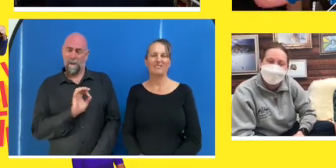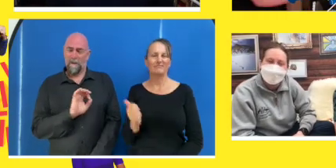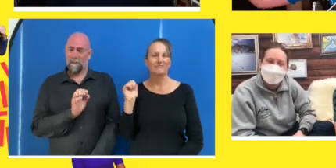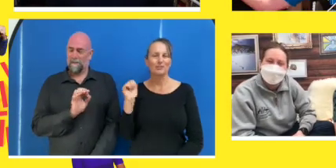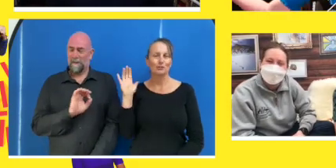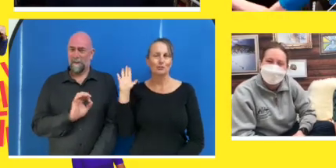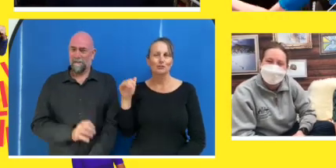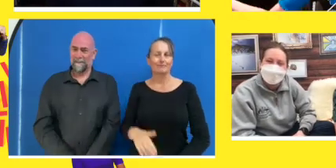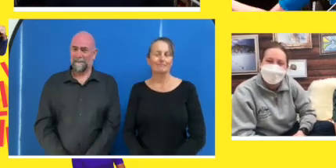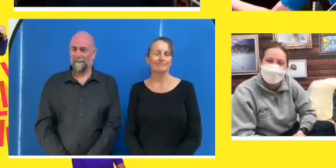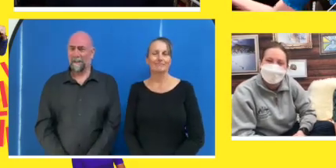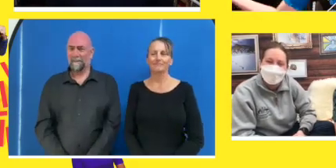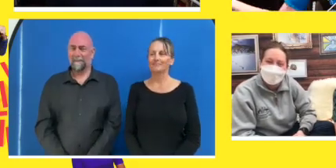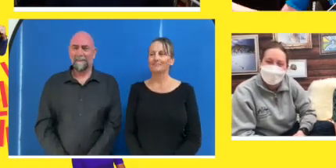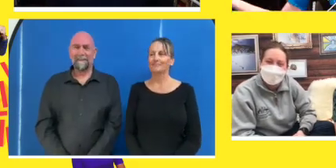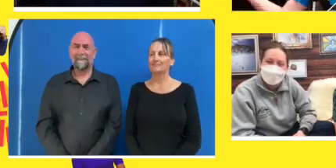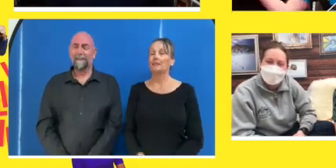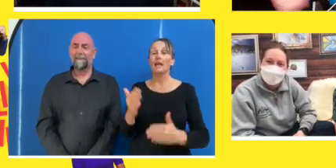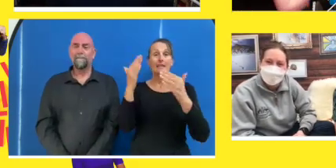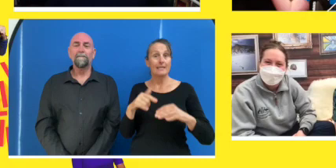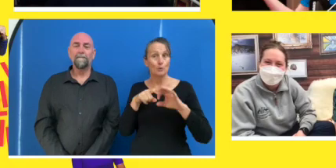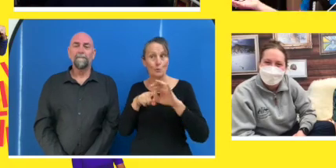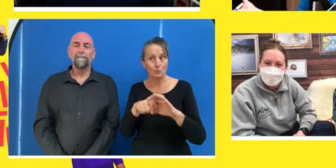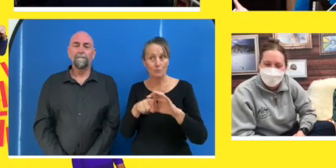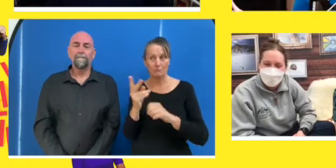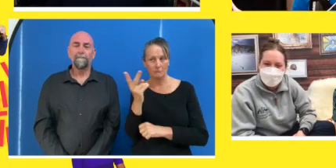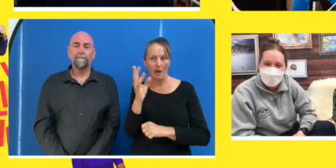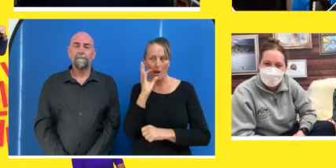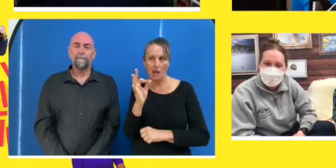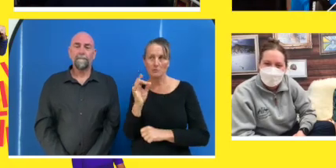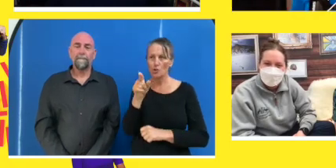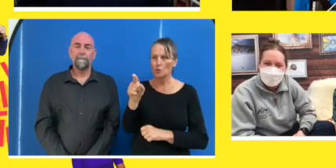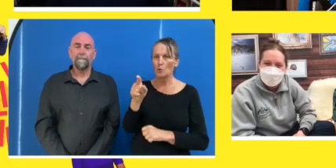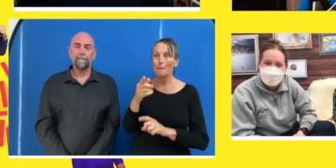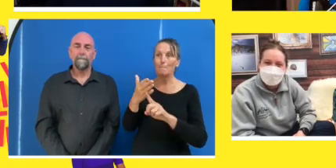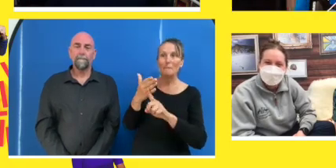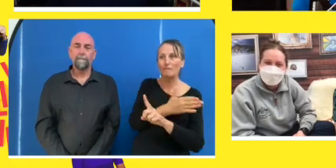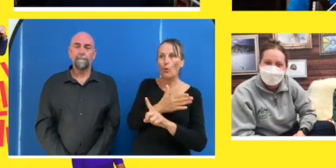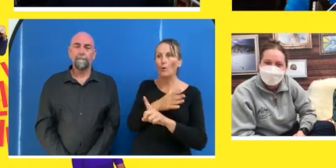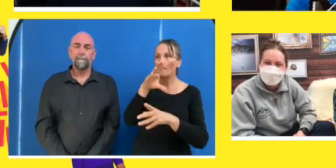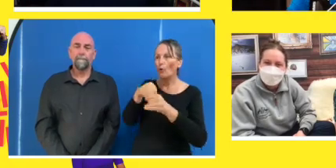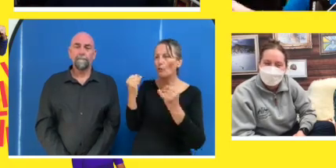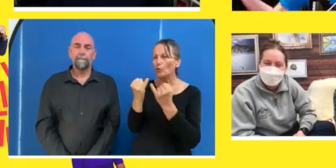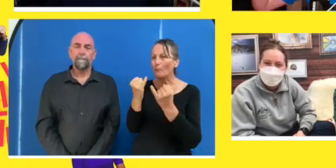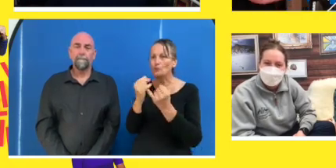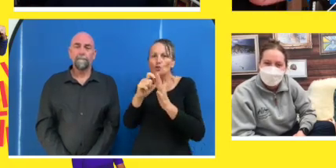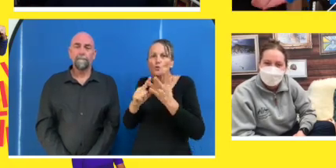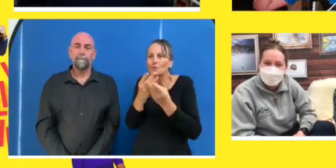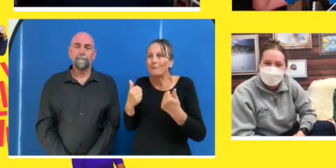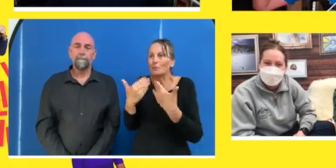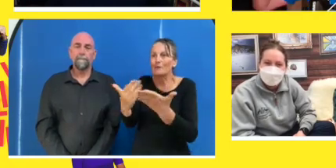had that as well today. Recovery. It's like yin and yang. I love it. What I'm hearing is I can